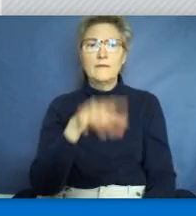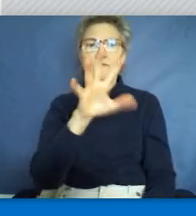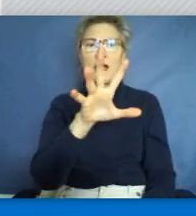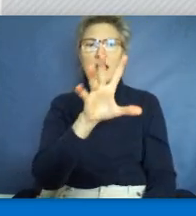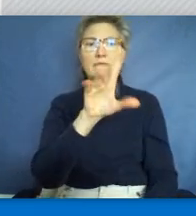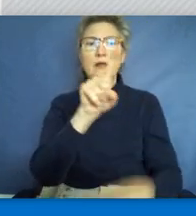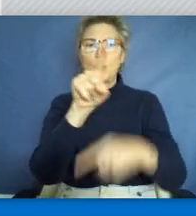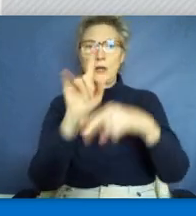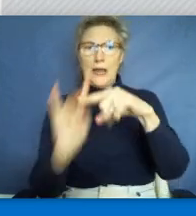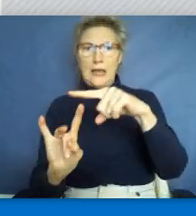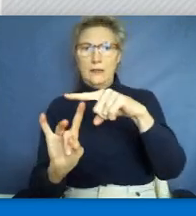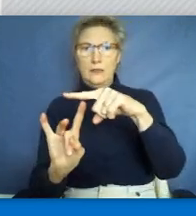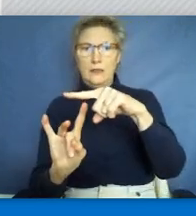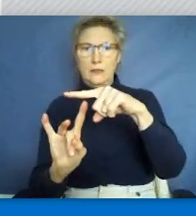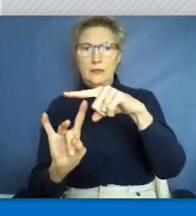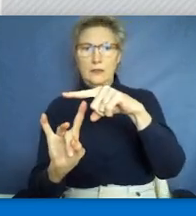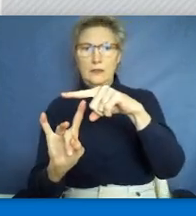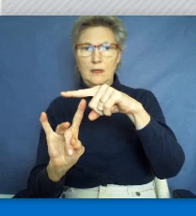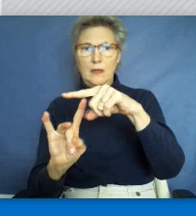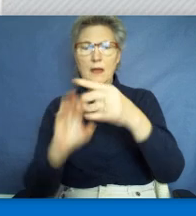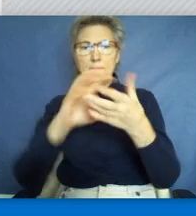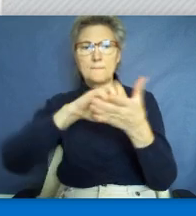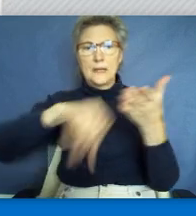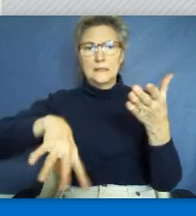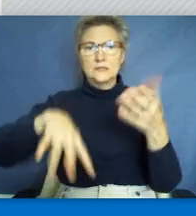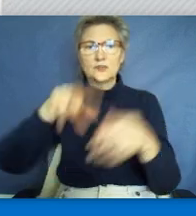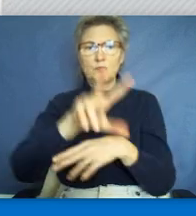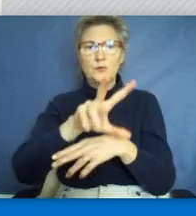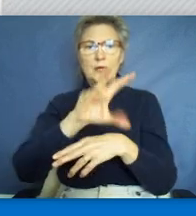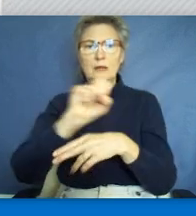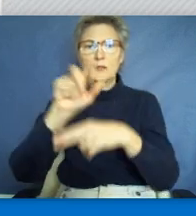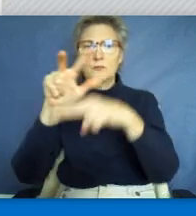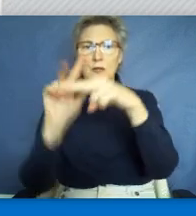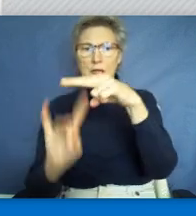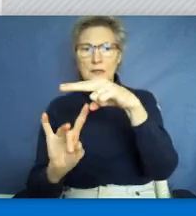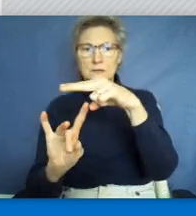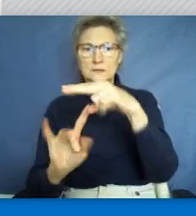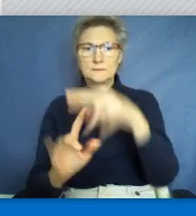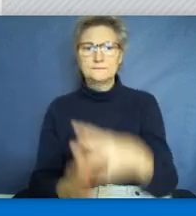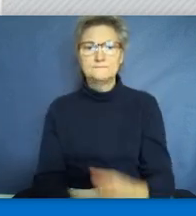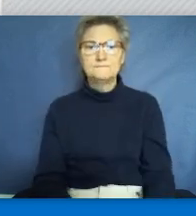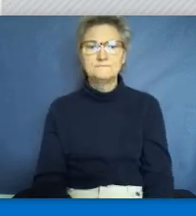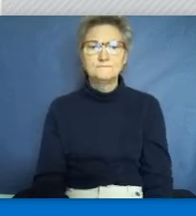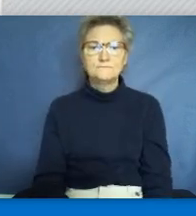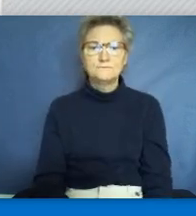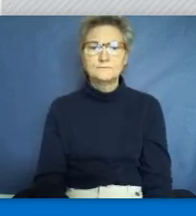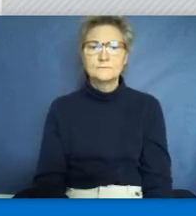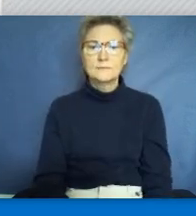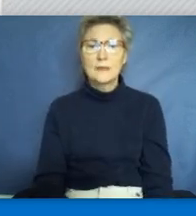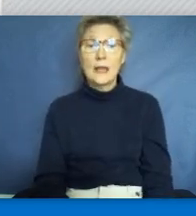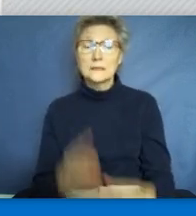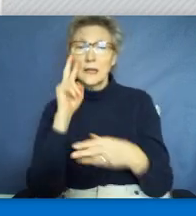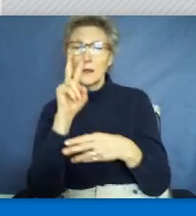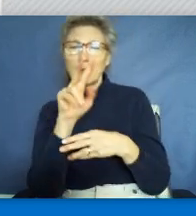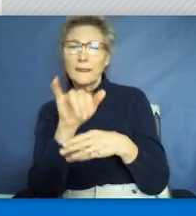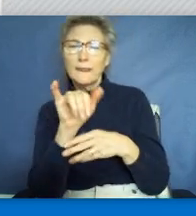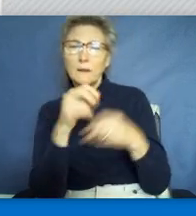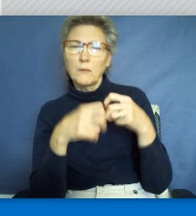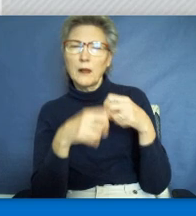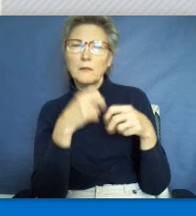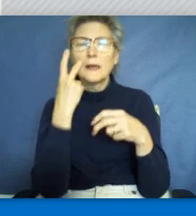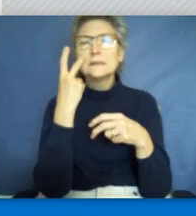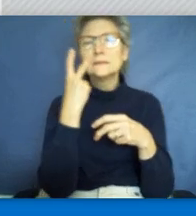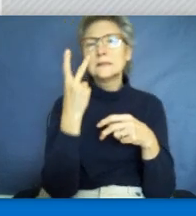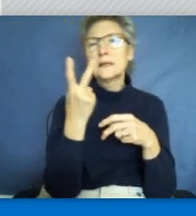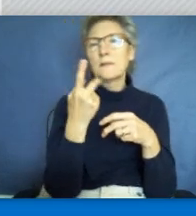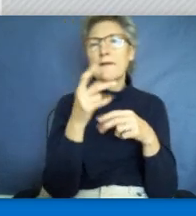5 1/8 minus 3 3/8. As I look at this, I